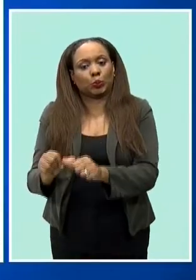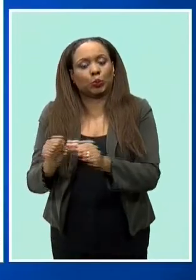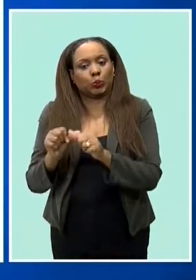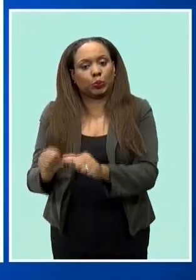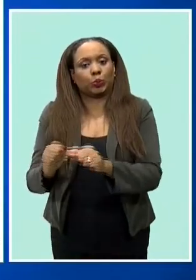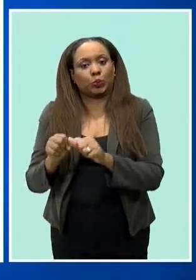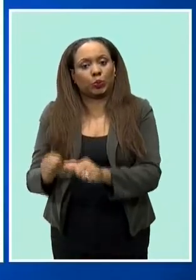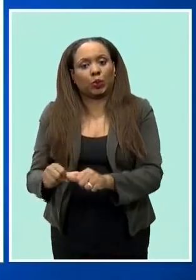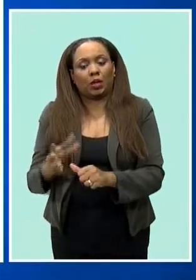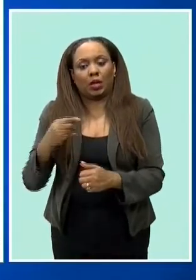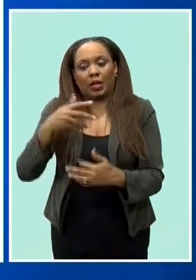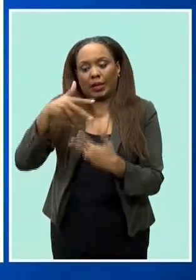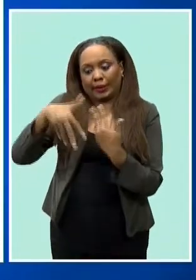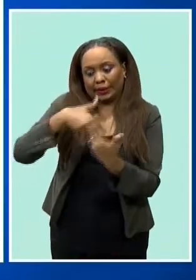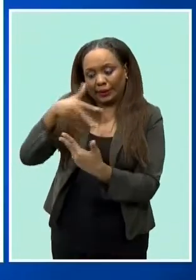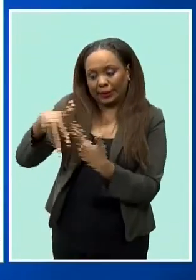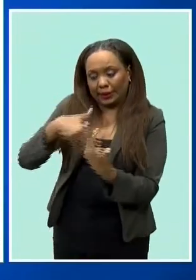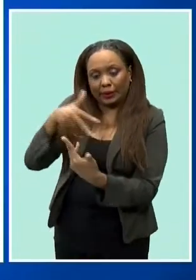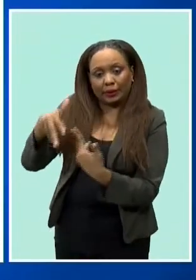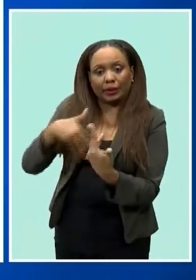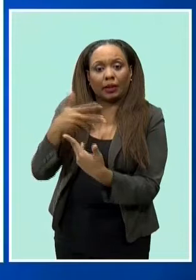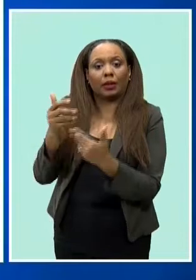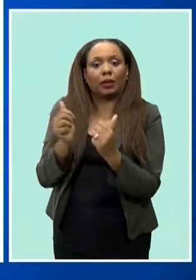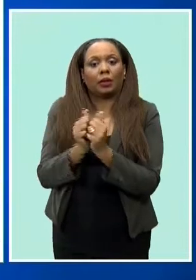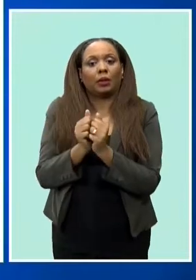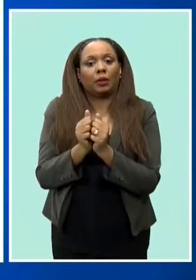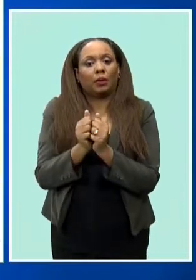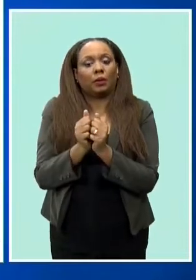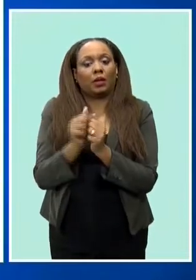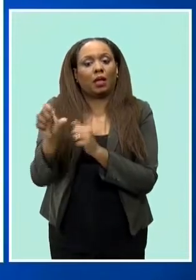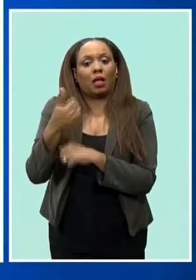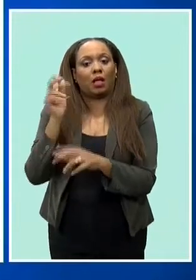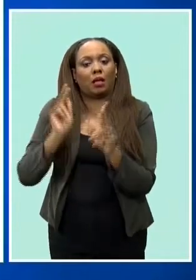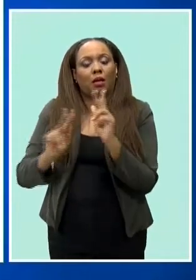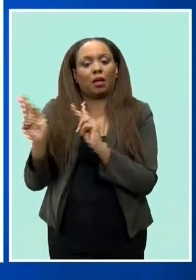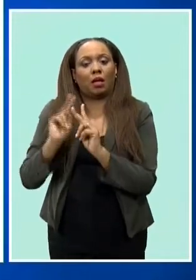and they associate with persons that they would have met